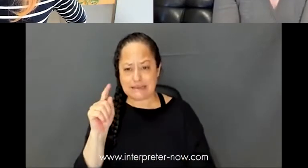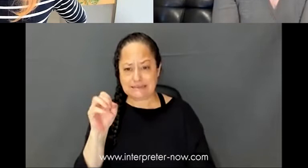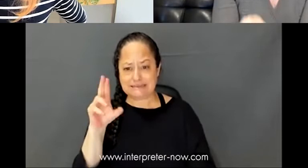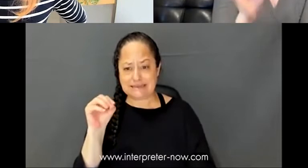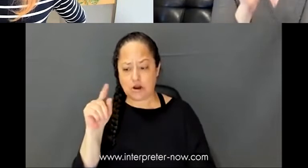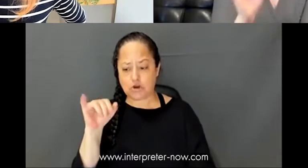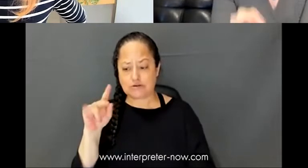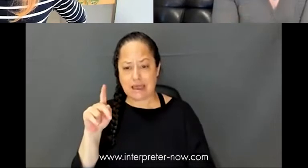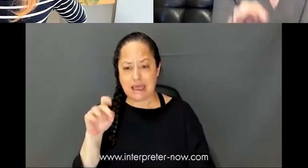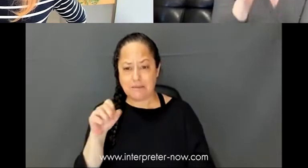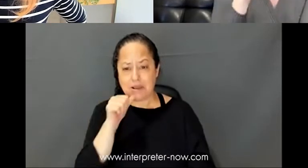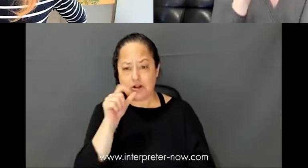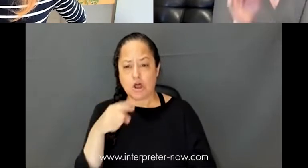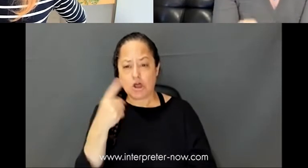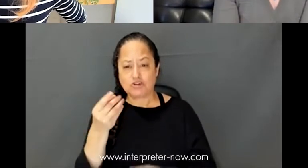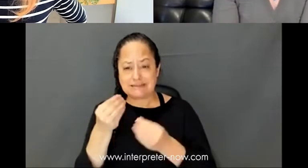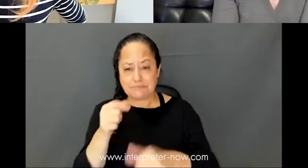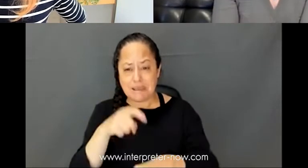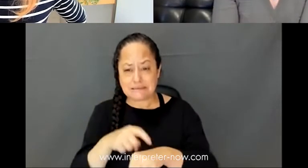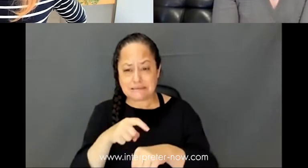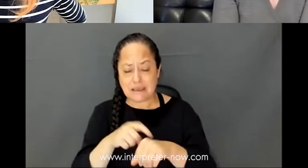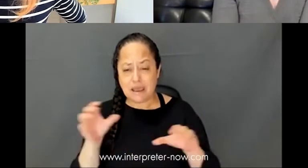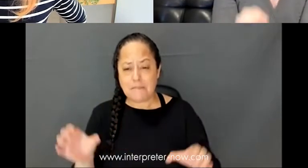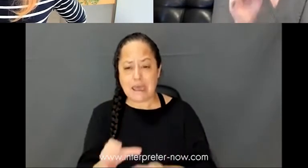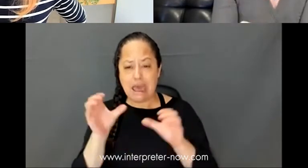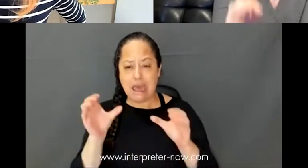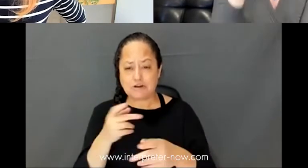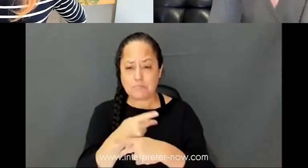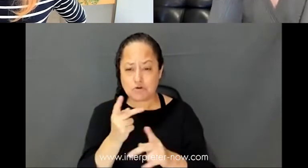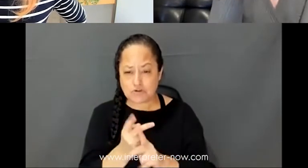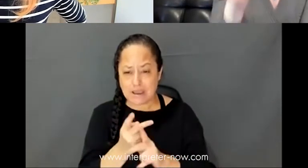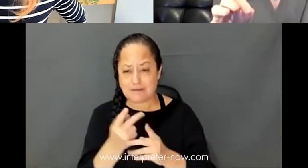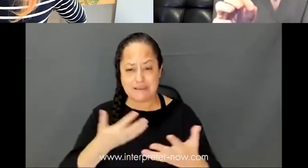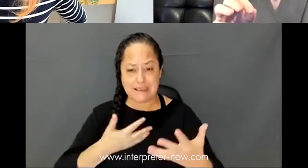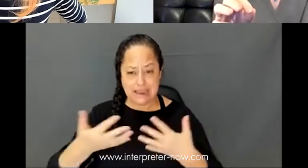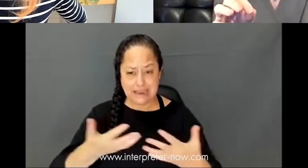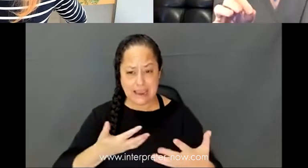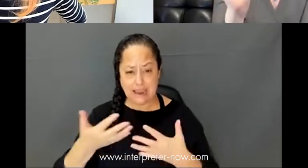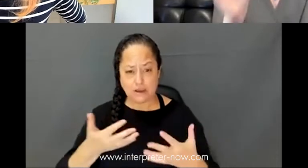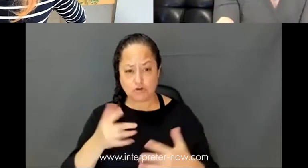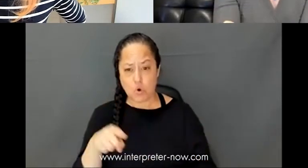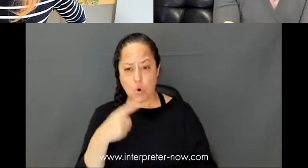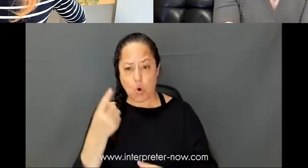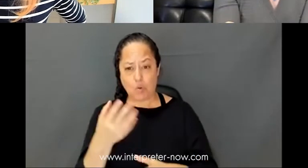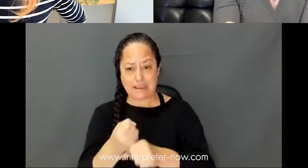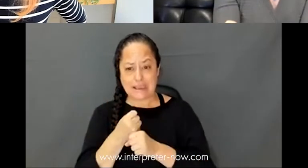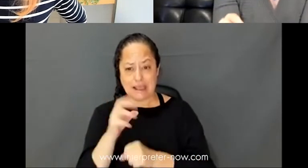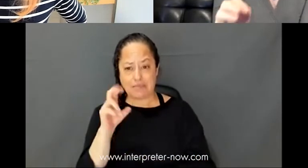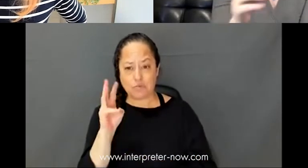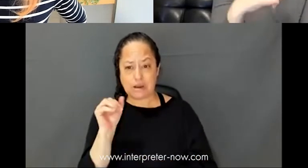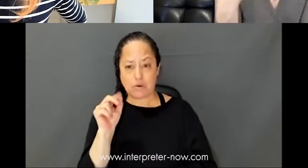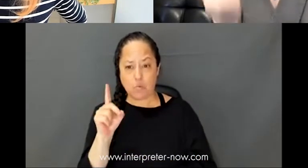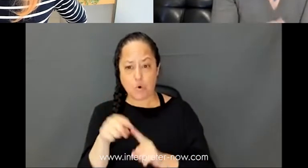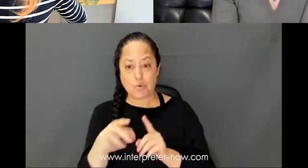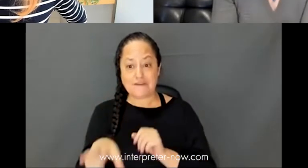time, actively and productively engage. Remember, you only get the reward when you find the cheese.